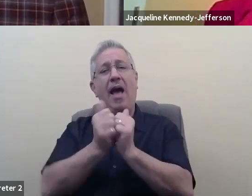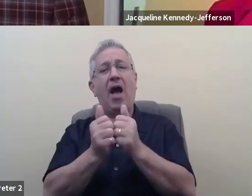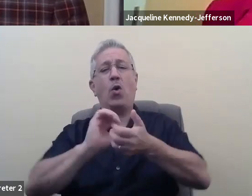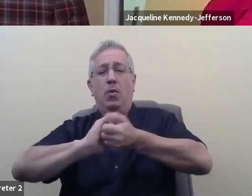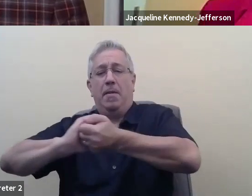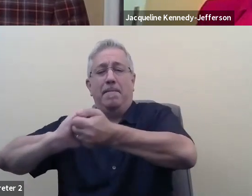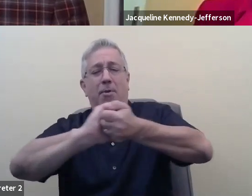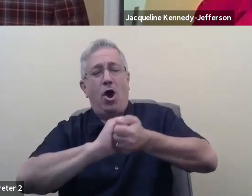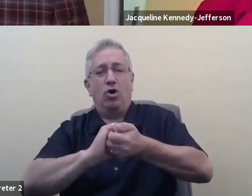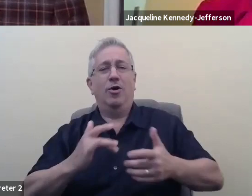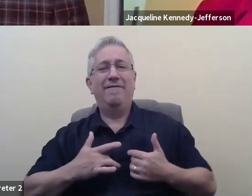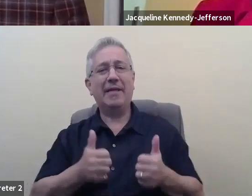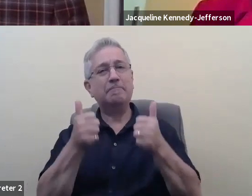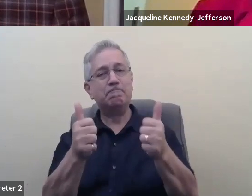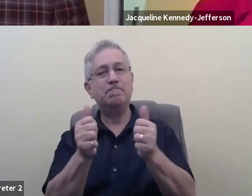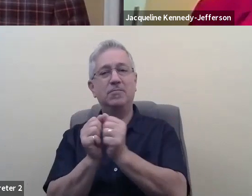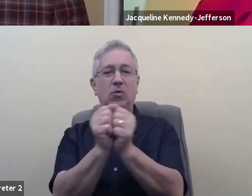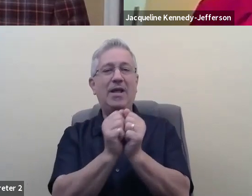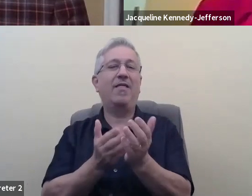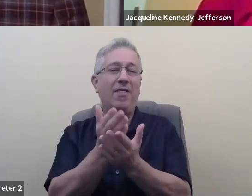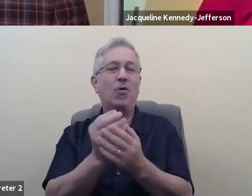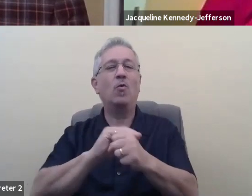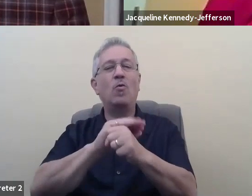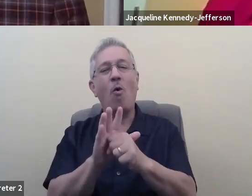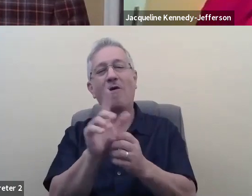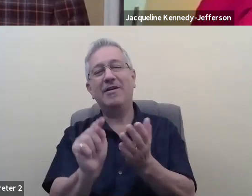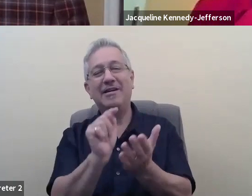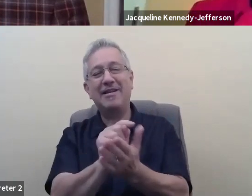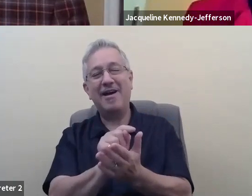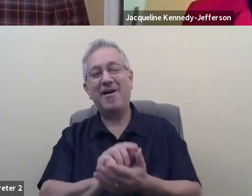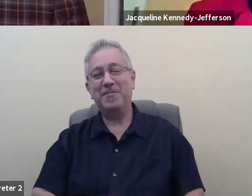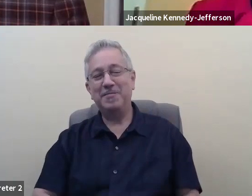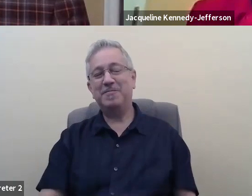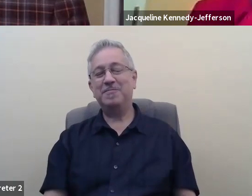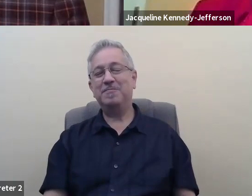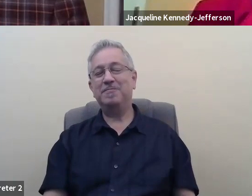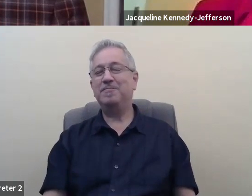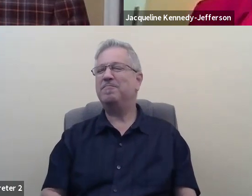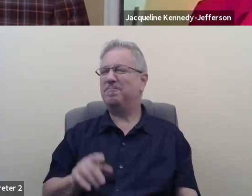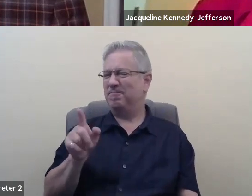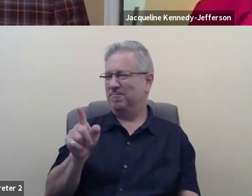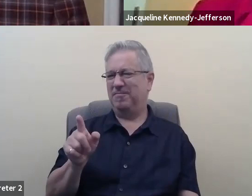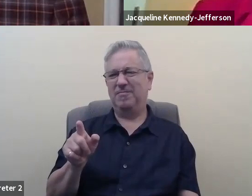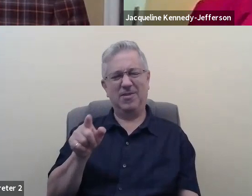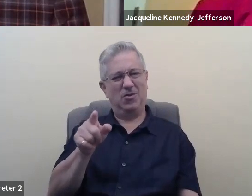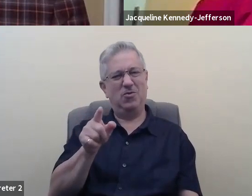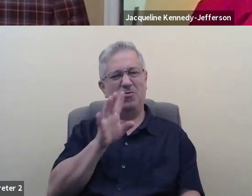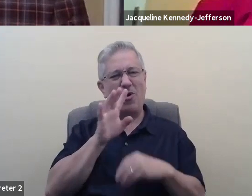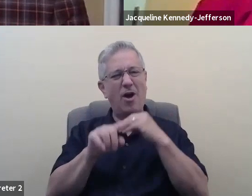I like the point that, to build on Alicia's point, I like the point where talking about the